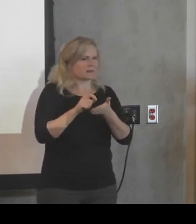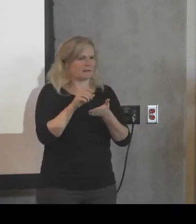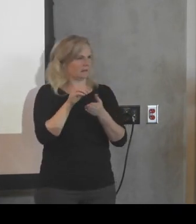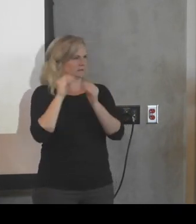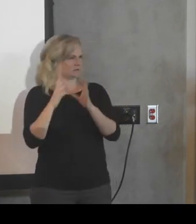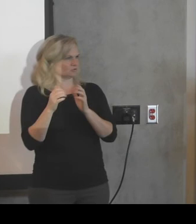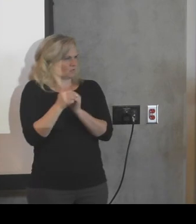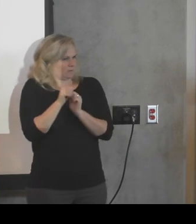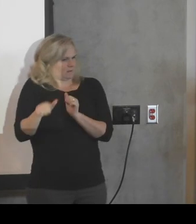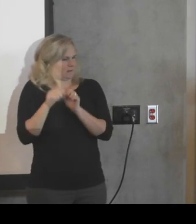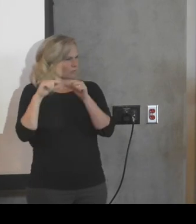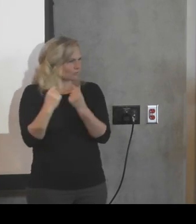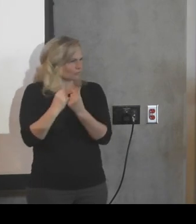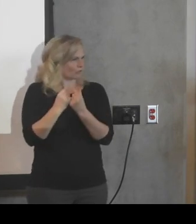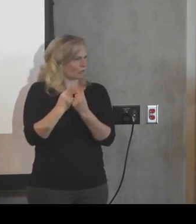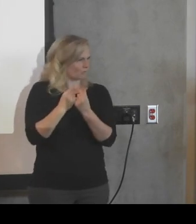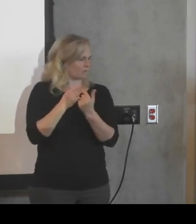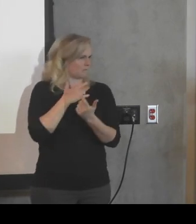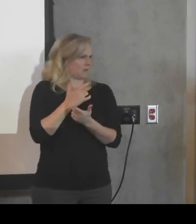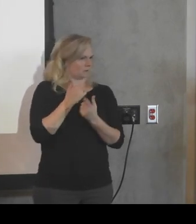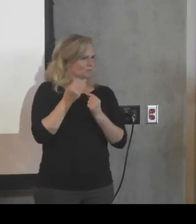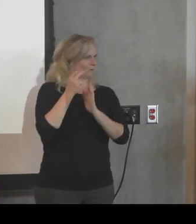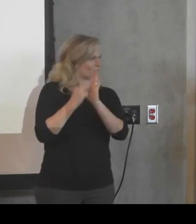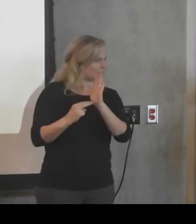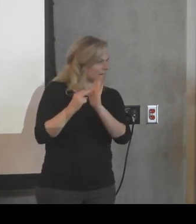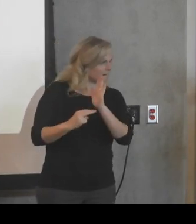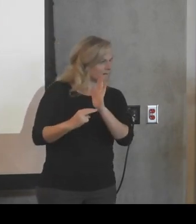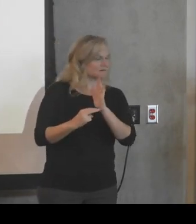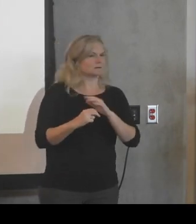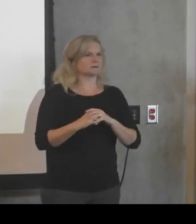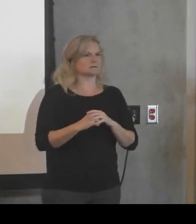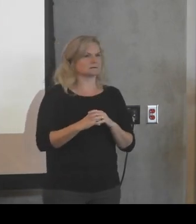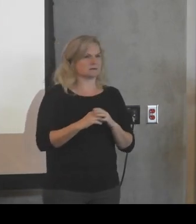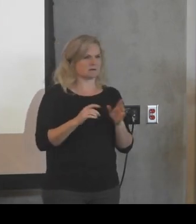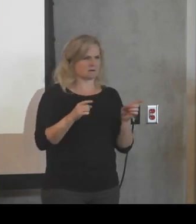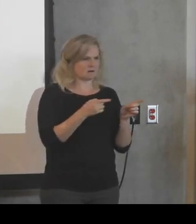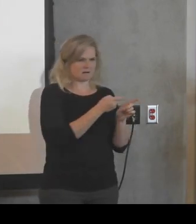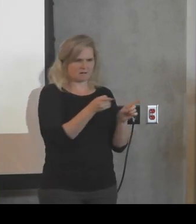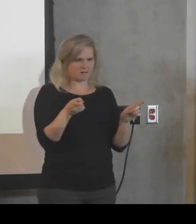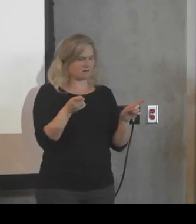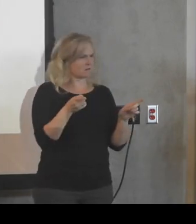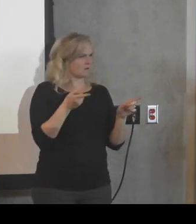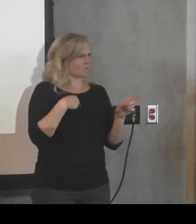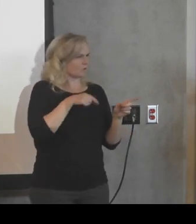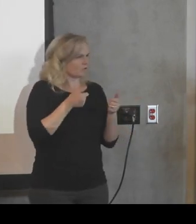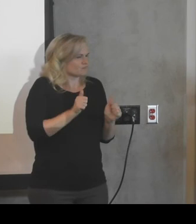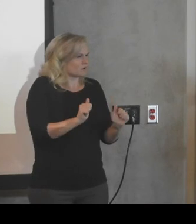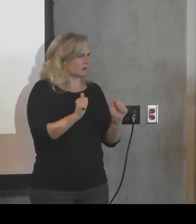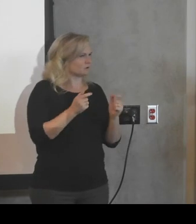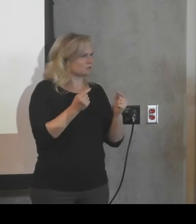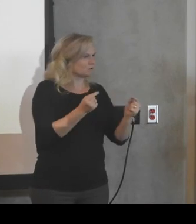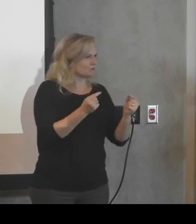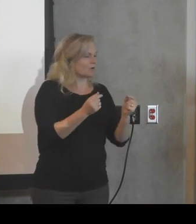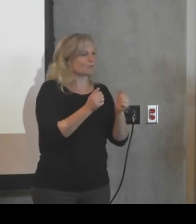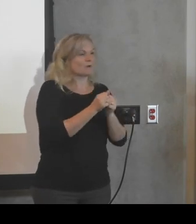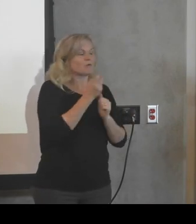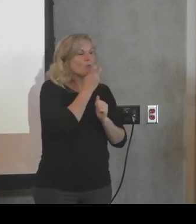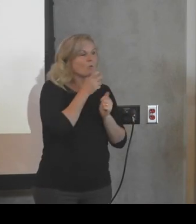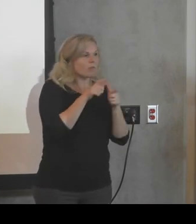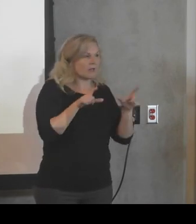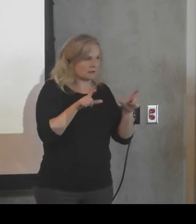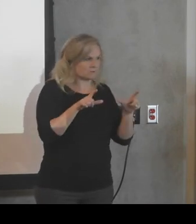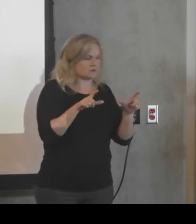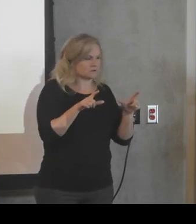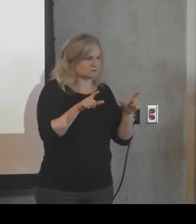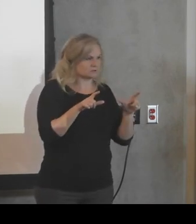group doing some reading. And so what we're trying to do is align some oral language with something